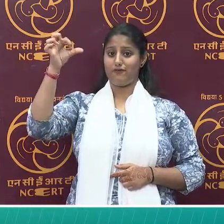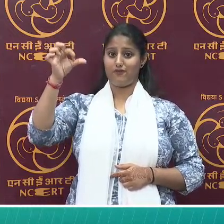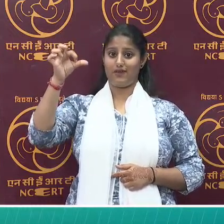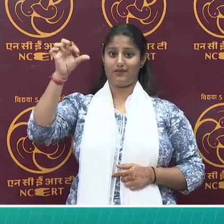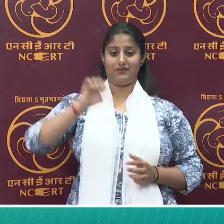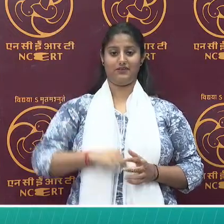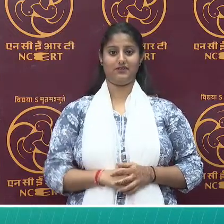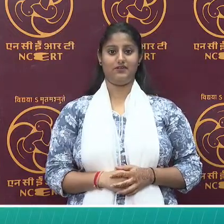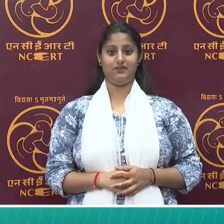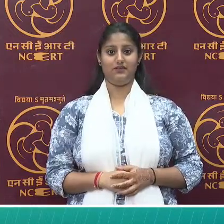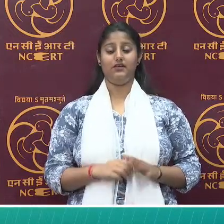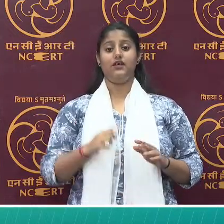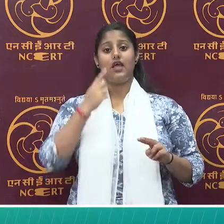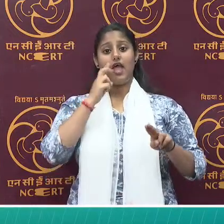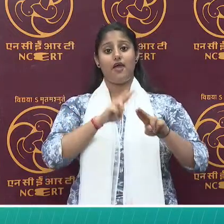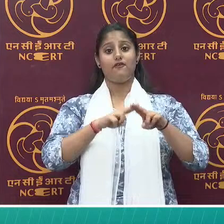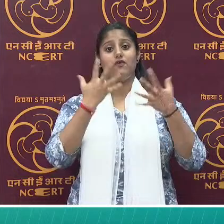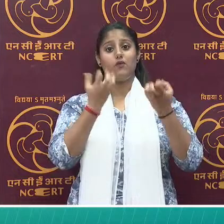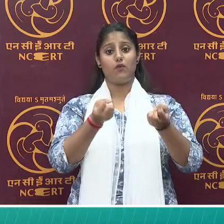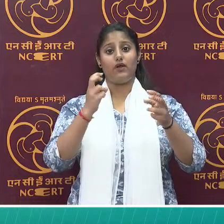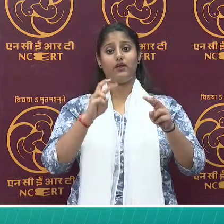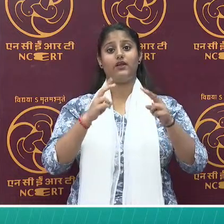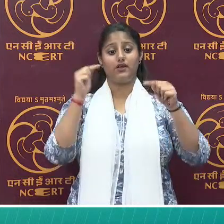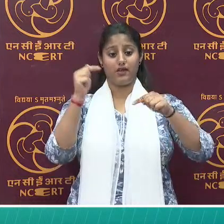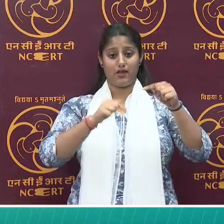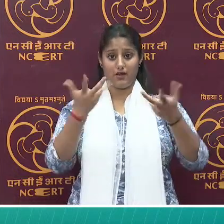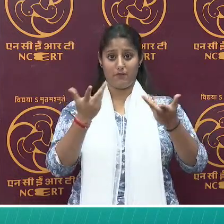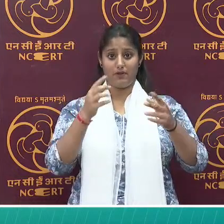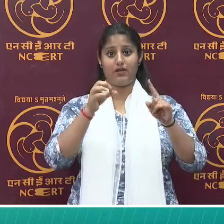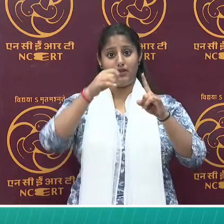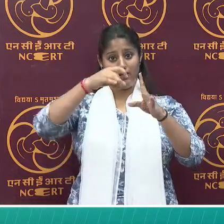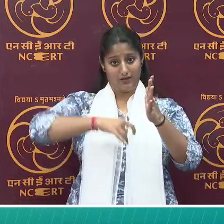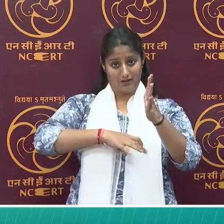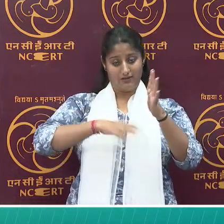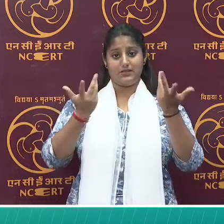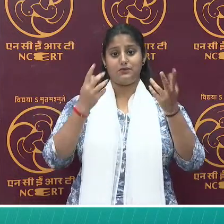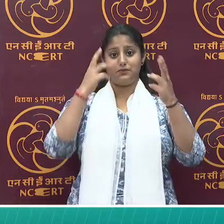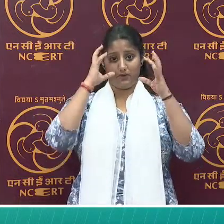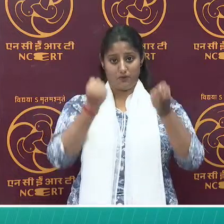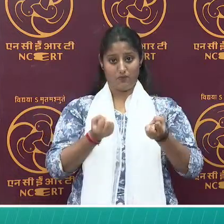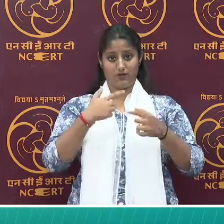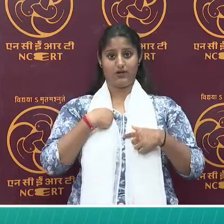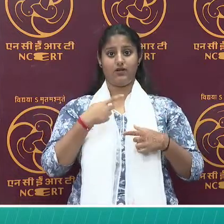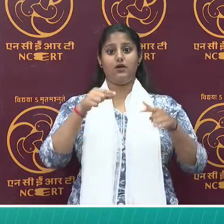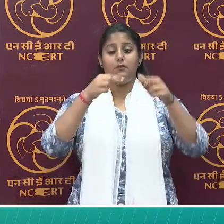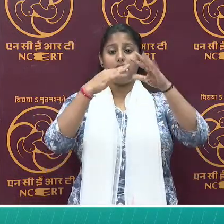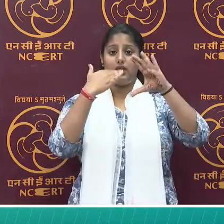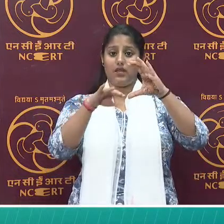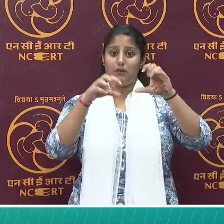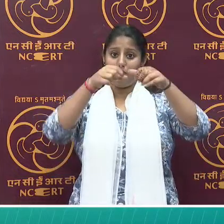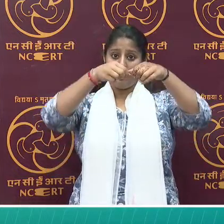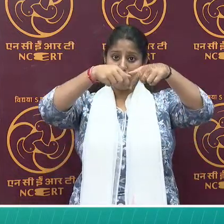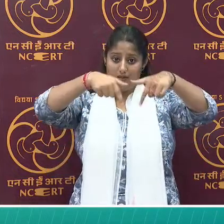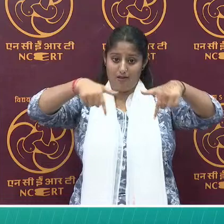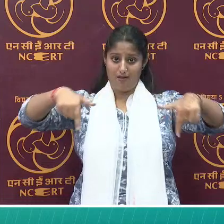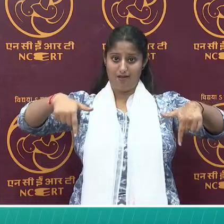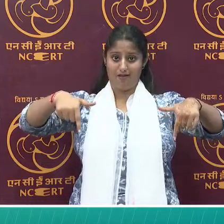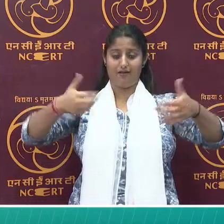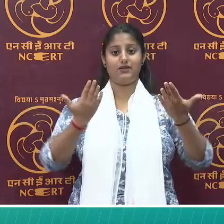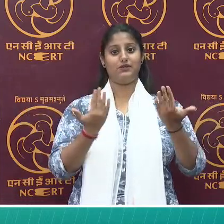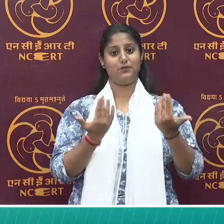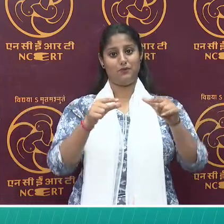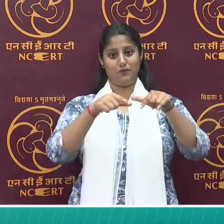8800440559. If you wish to write to us in detail, our specific email address is there for